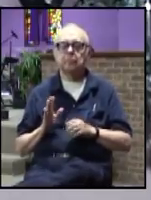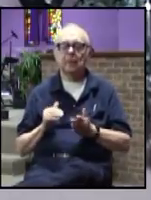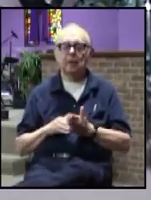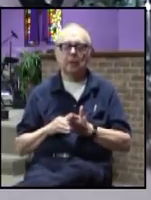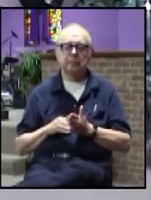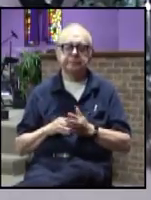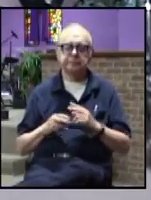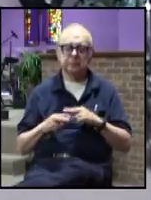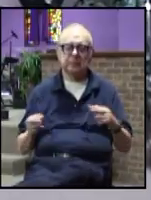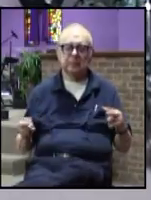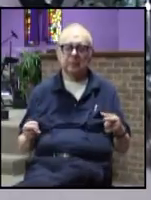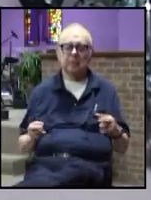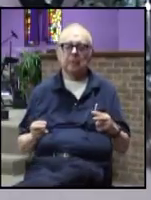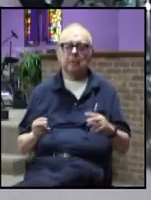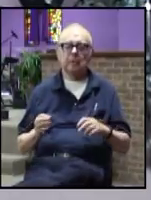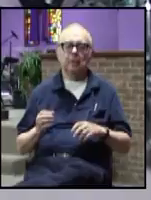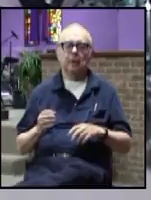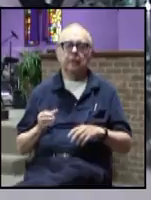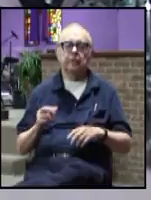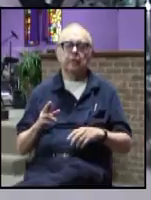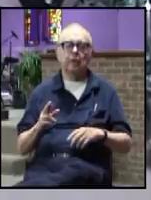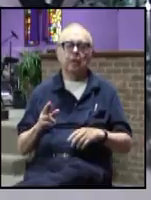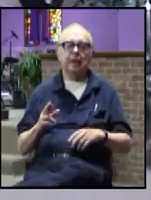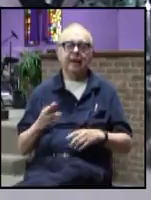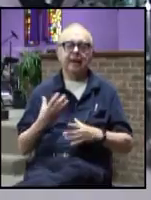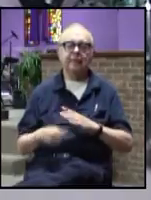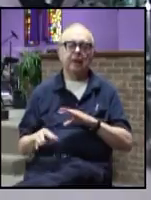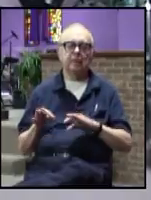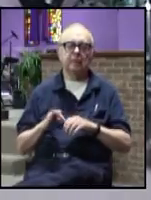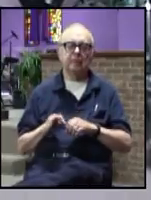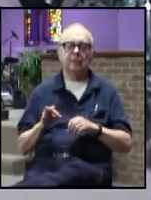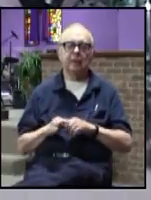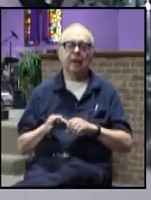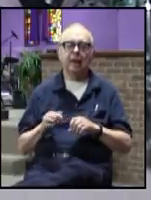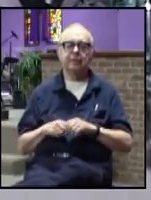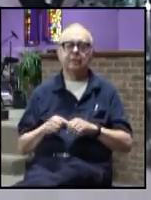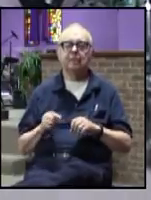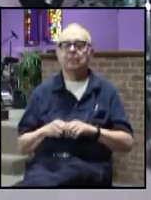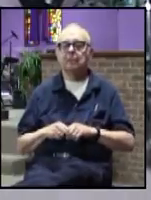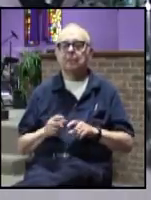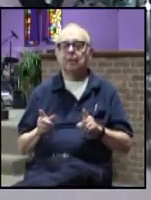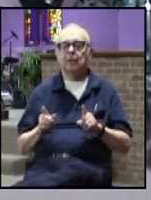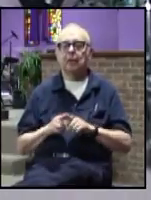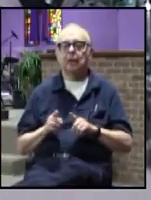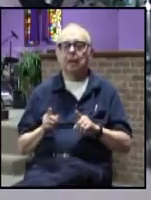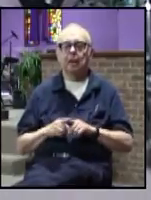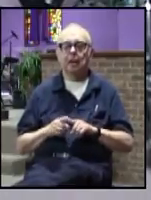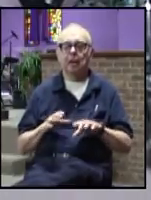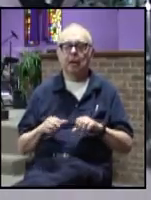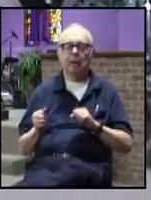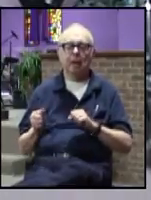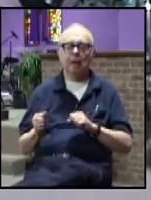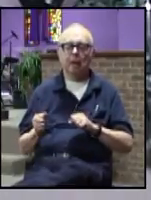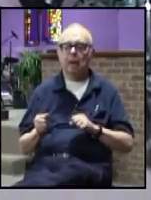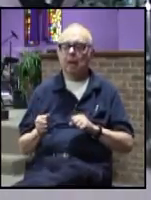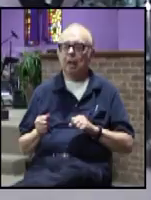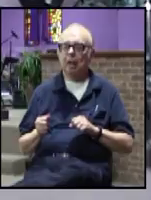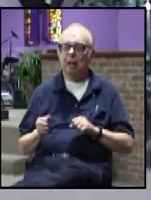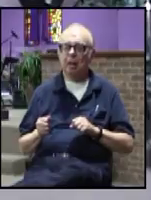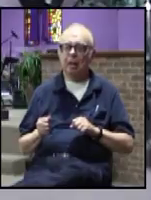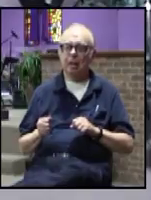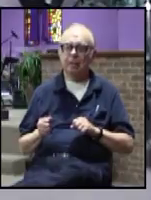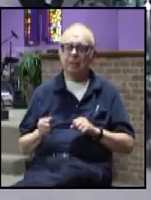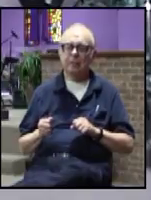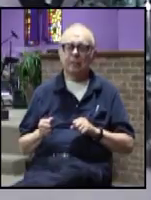in the middle of a traffic jam and your car runs out of gas. It's like, can I take my plates